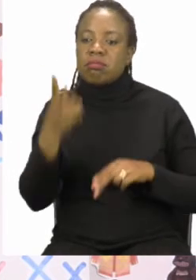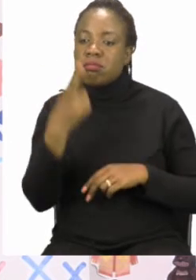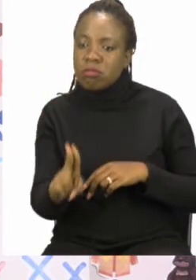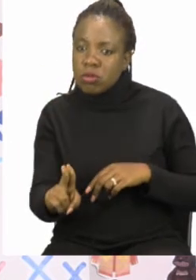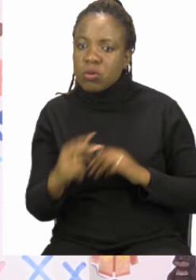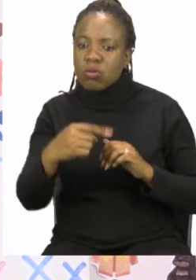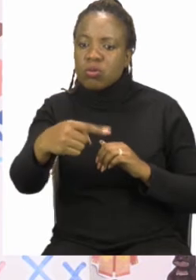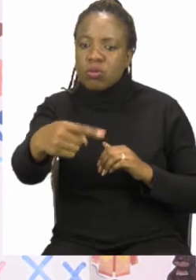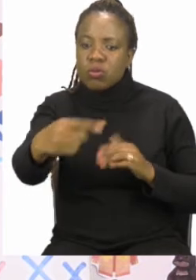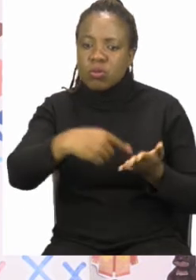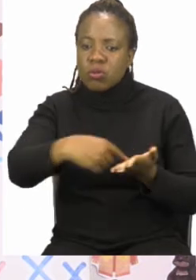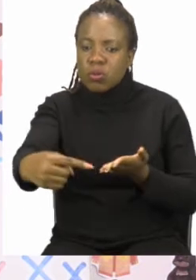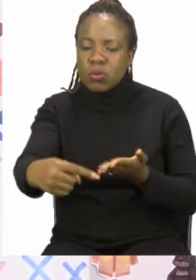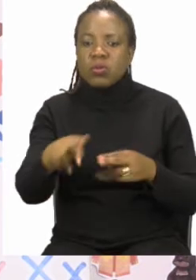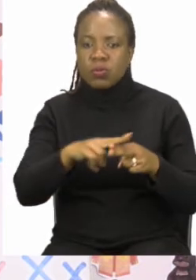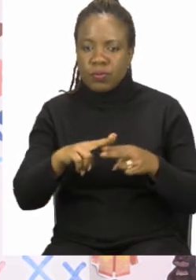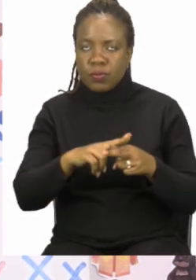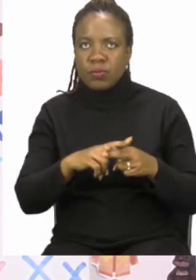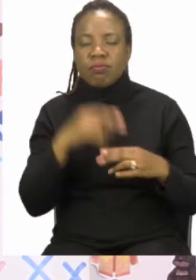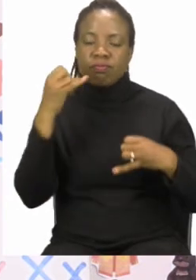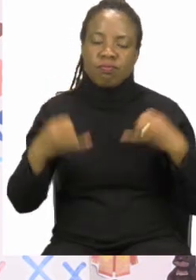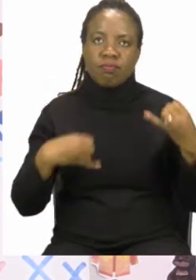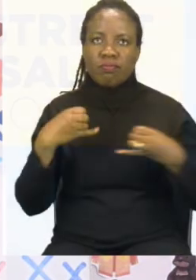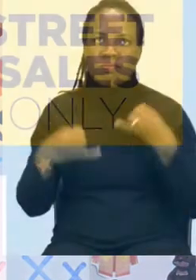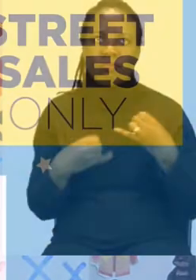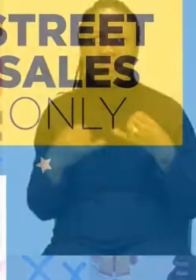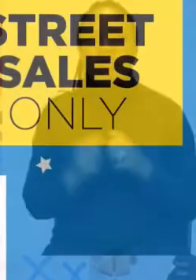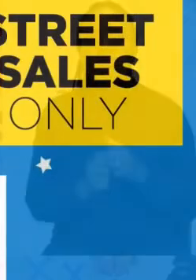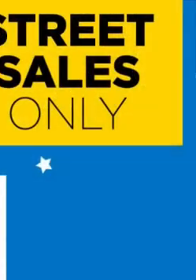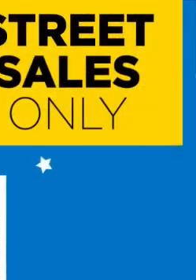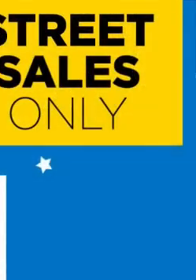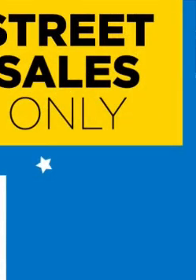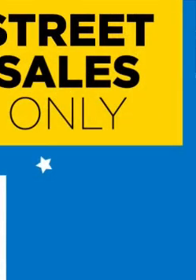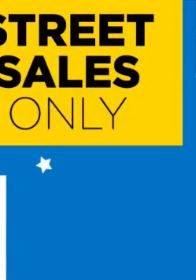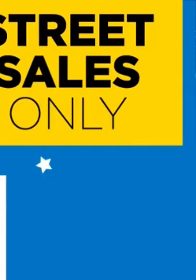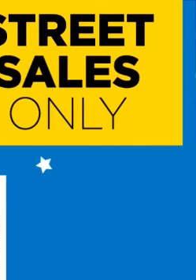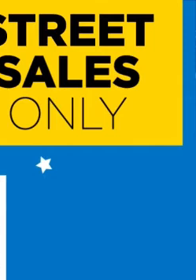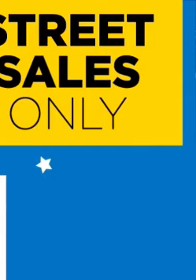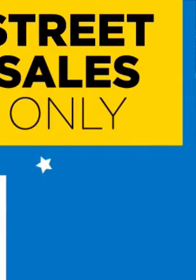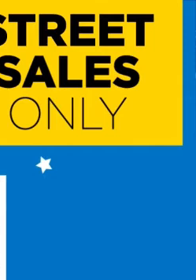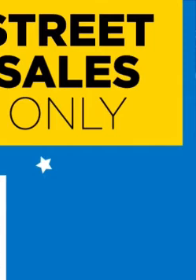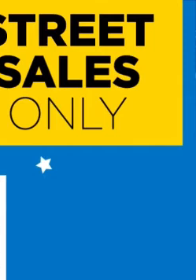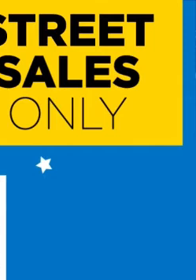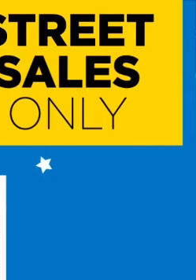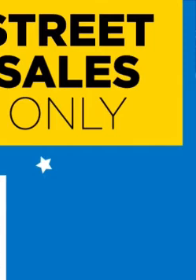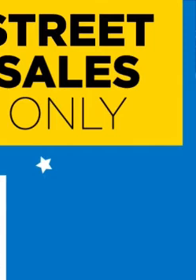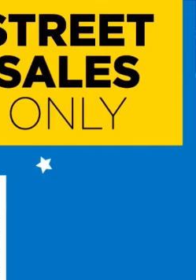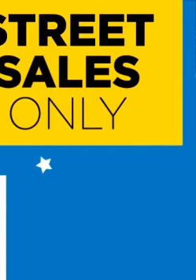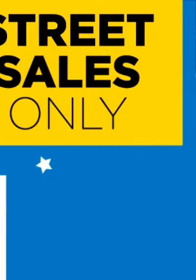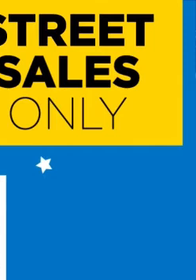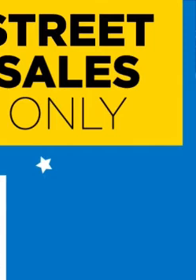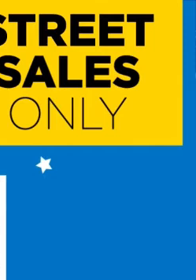and have fun with them. I'll see you when you're done after the advert break. Follow us on MyZone Facebook Active Kids to watch